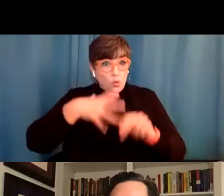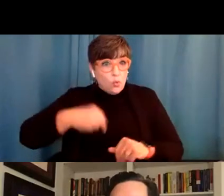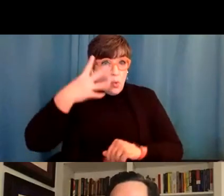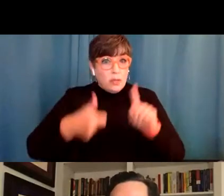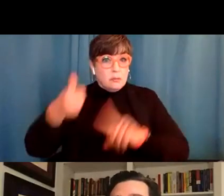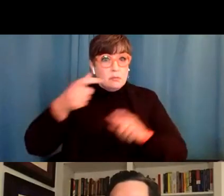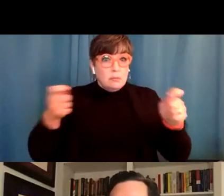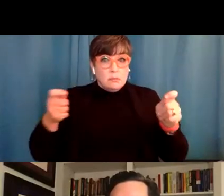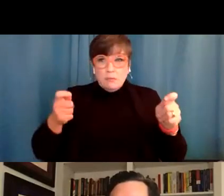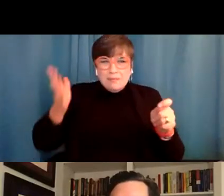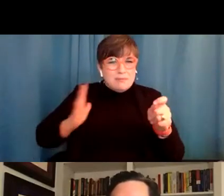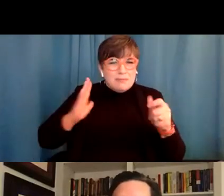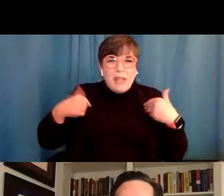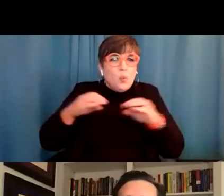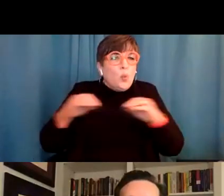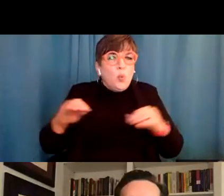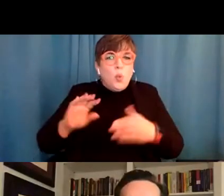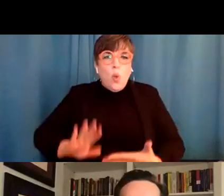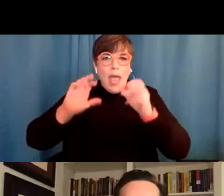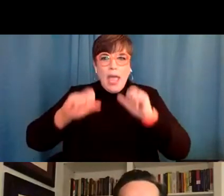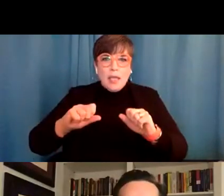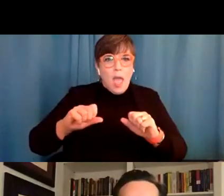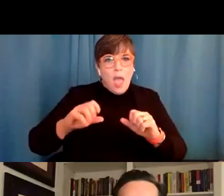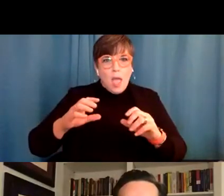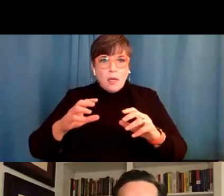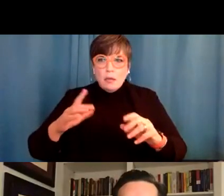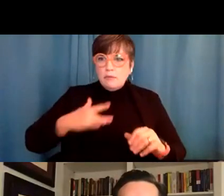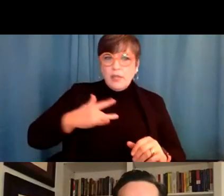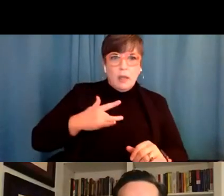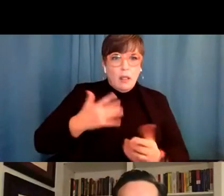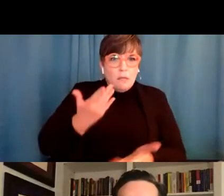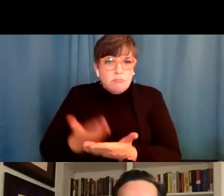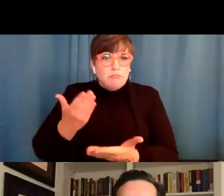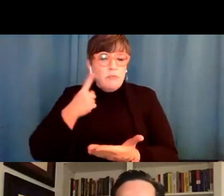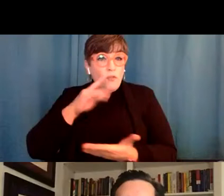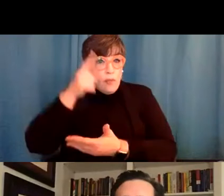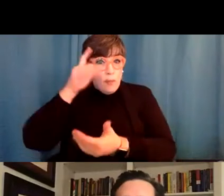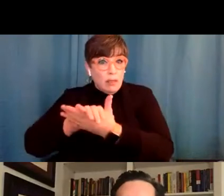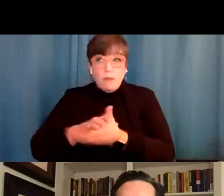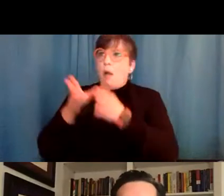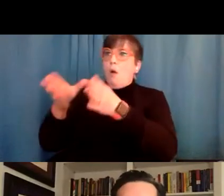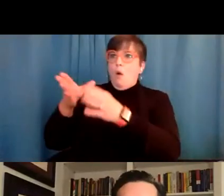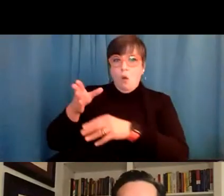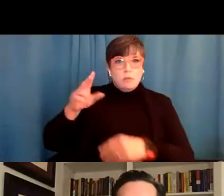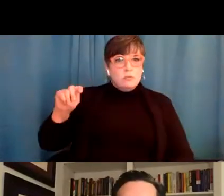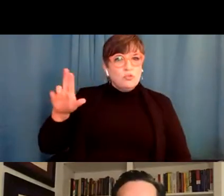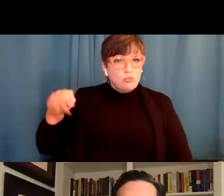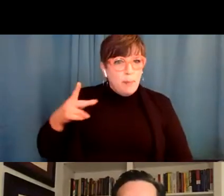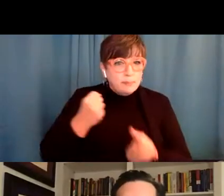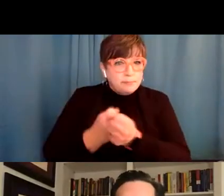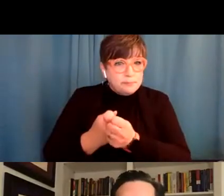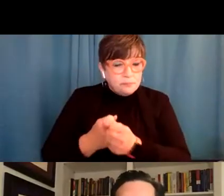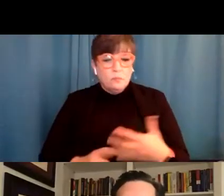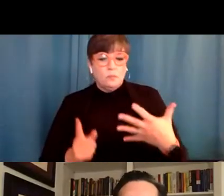other mainstream outlet for them and very little validation. The third point I would make is that